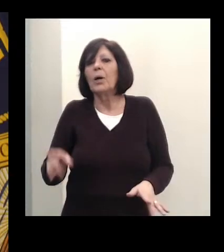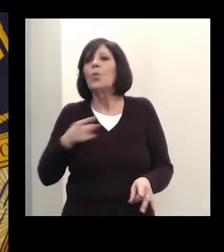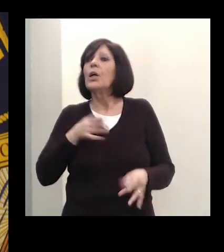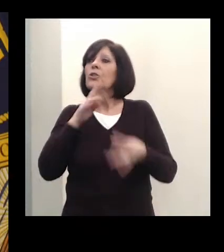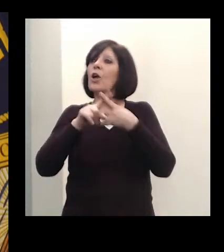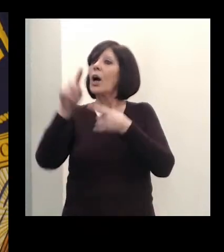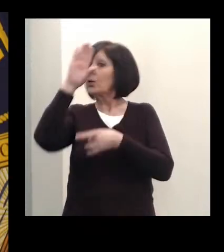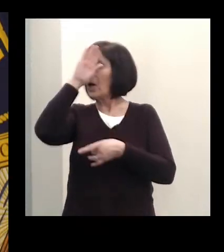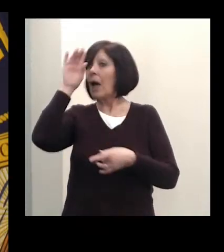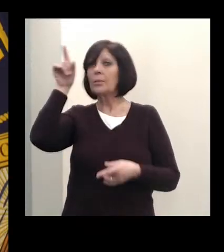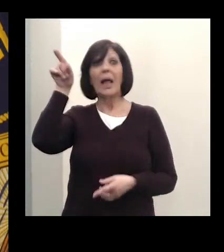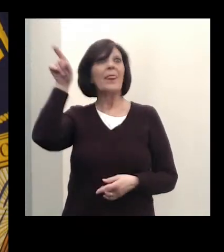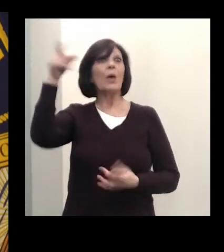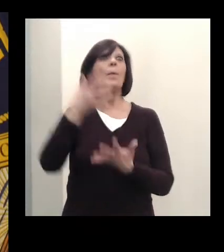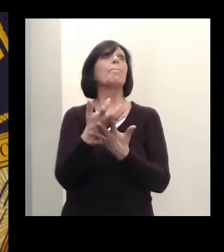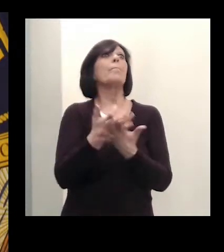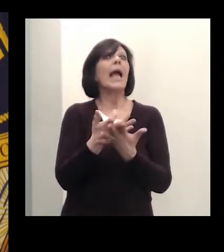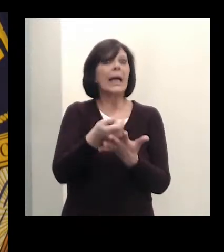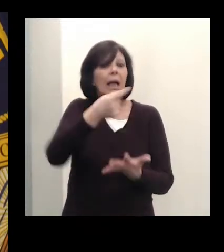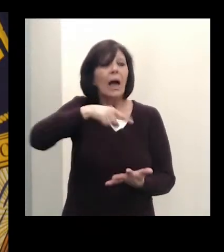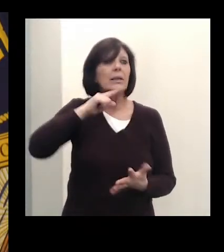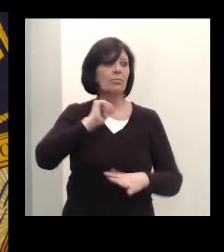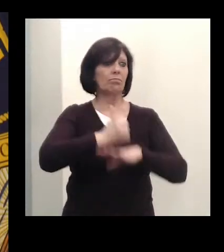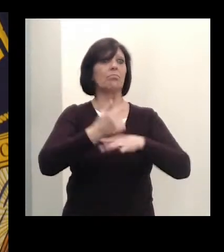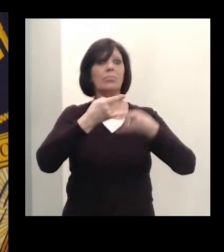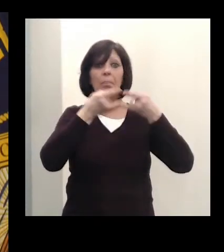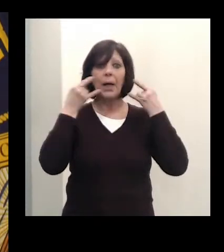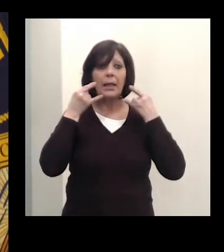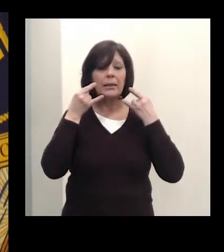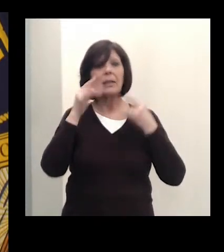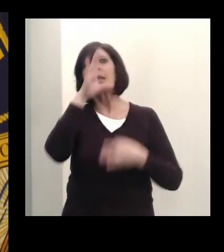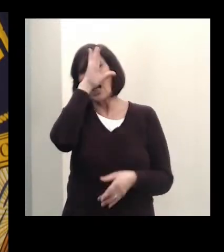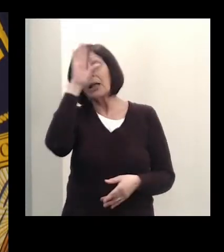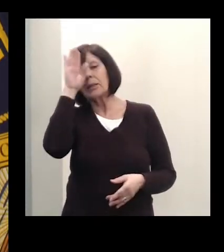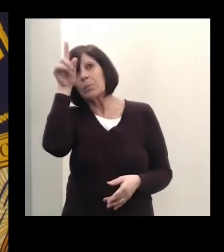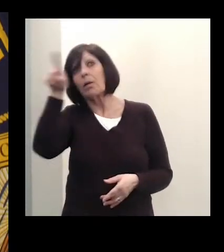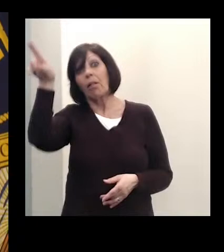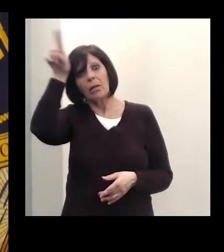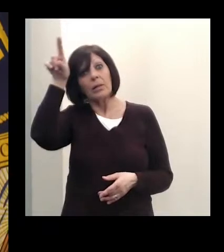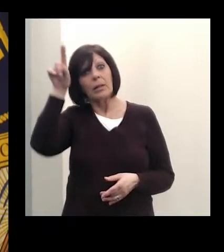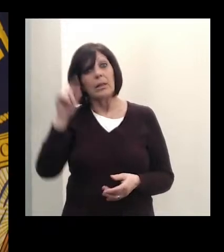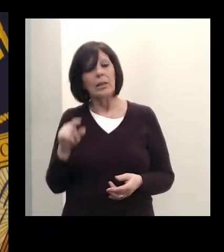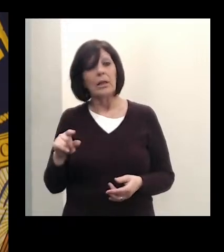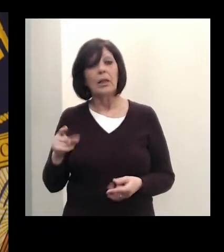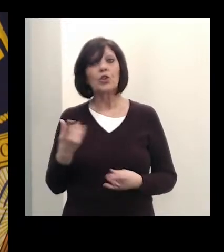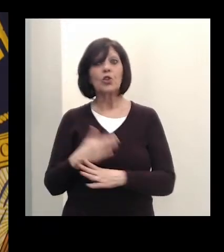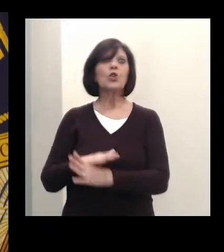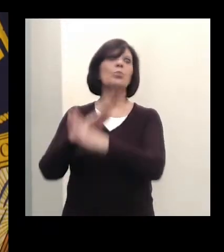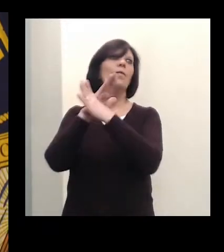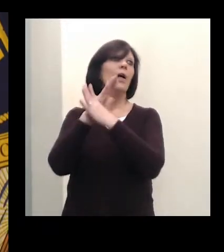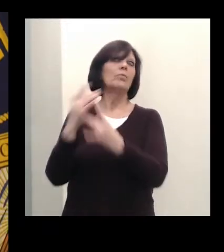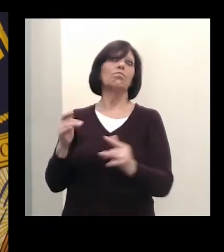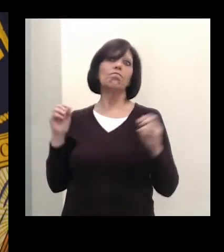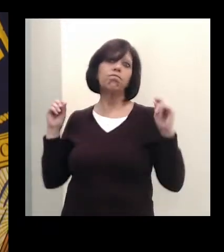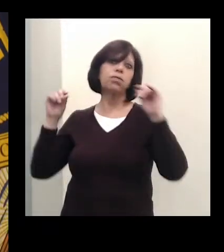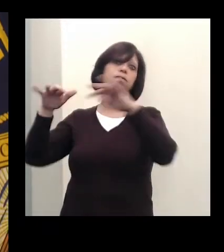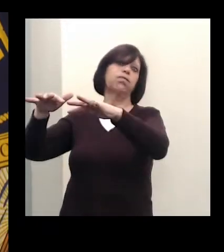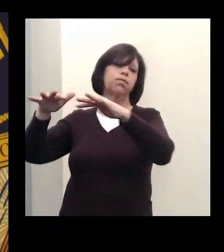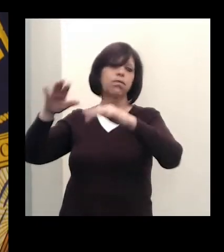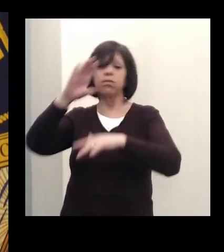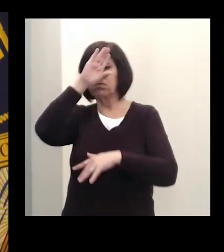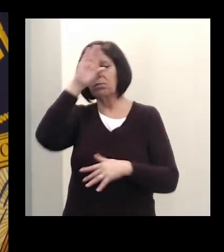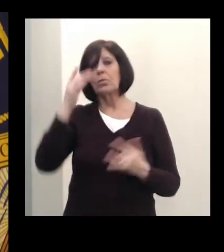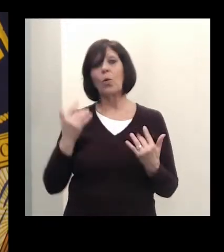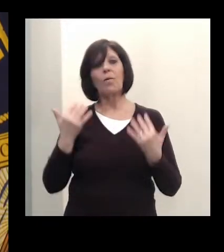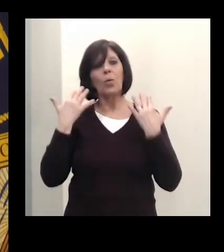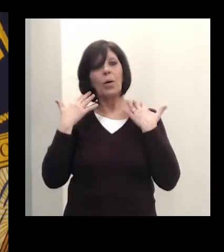the ones that were begging us to put the mask mandate in place to help prevent the drowning of their hospitals with patients. I did it because